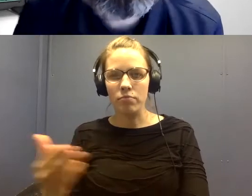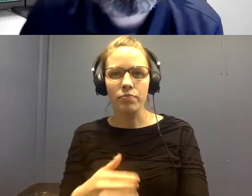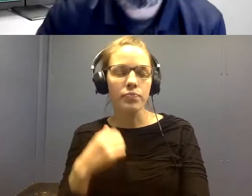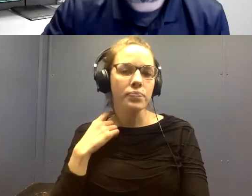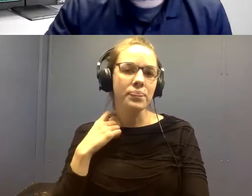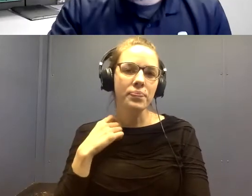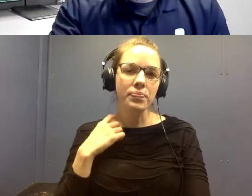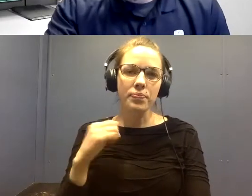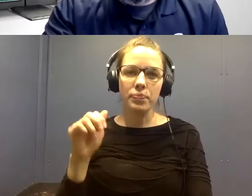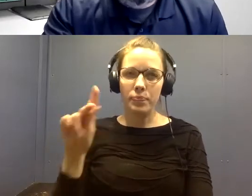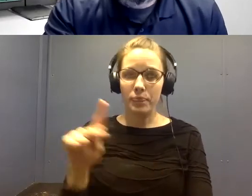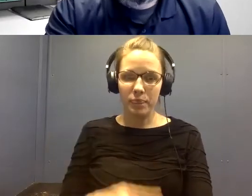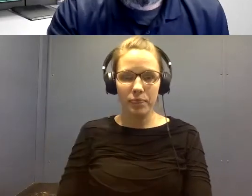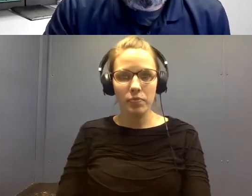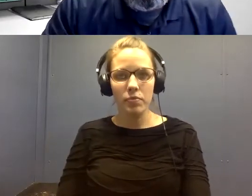Okay.